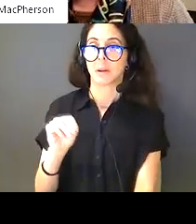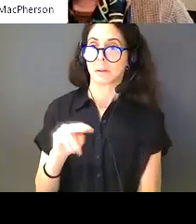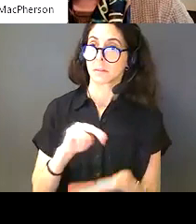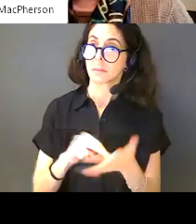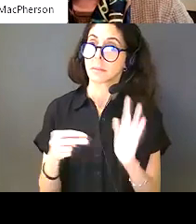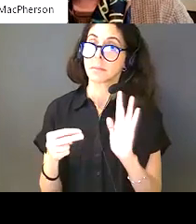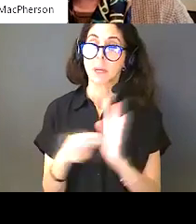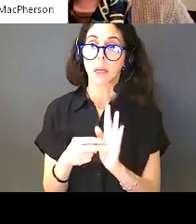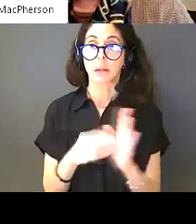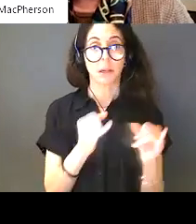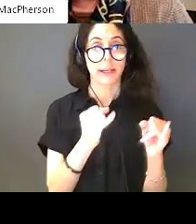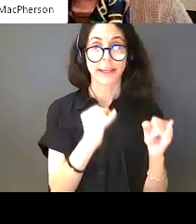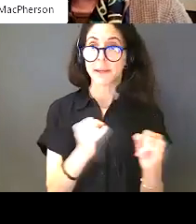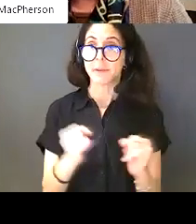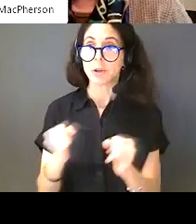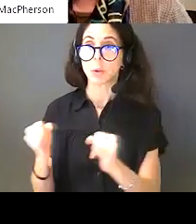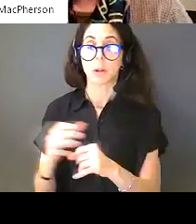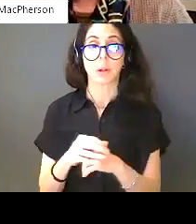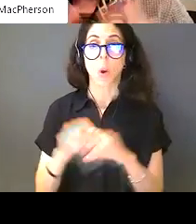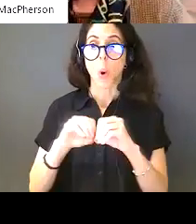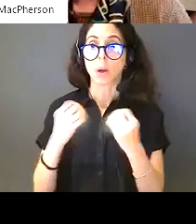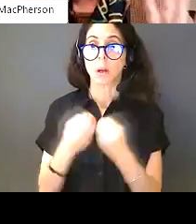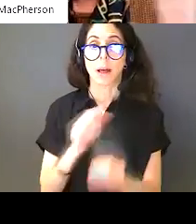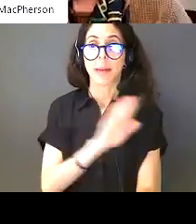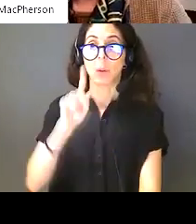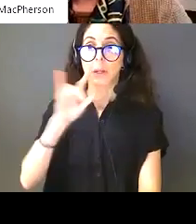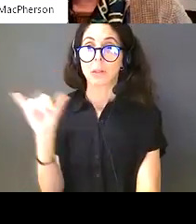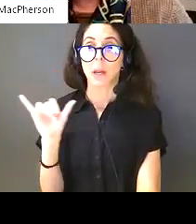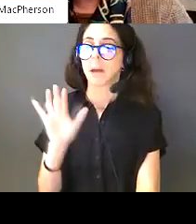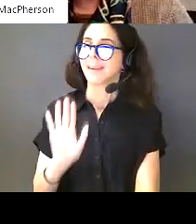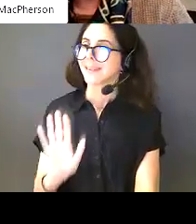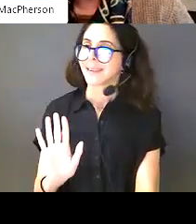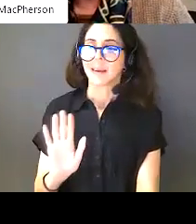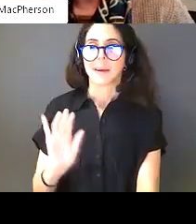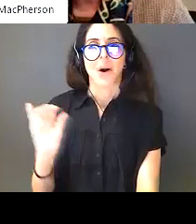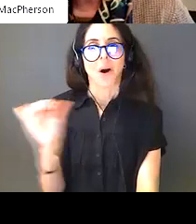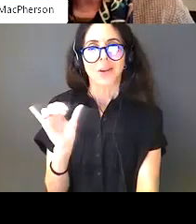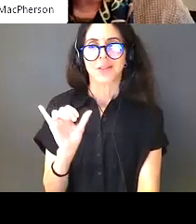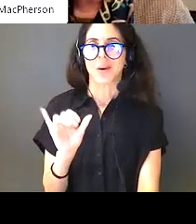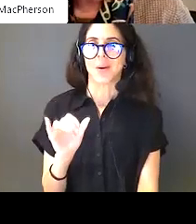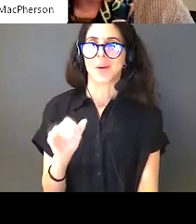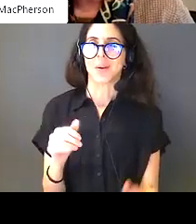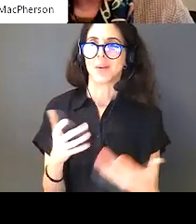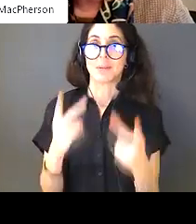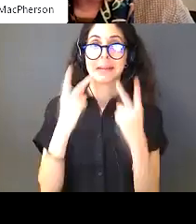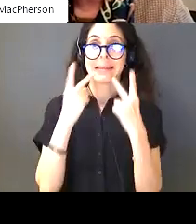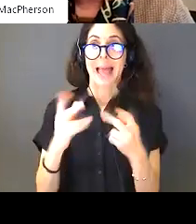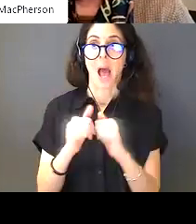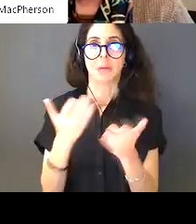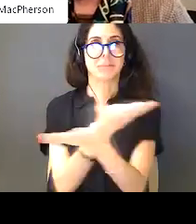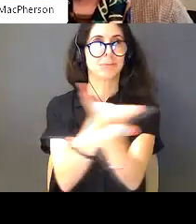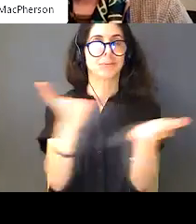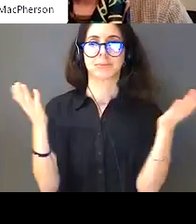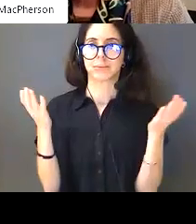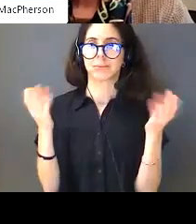at the individual and organizational and community level. We also need to be talking about how it happens at a societal level.